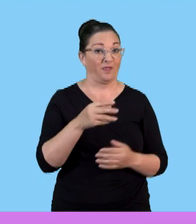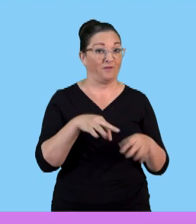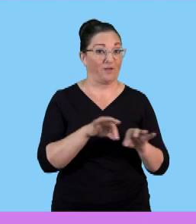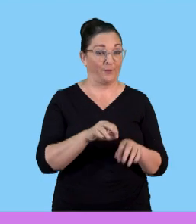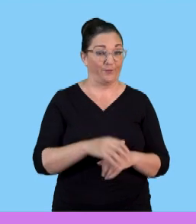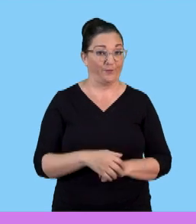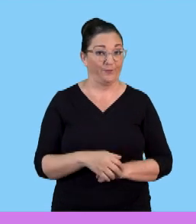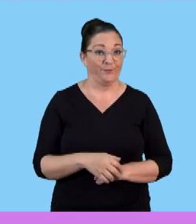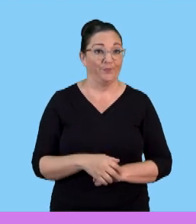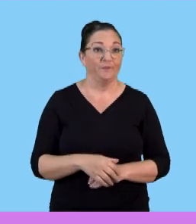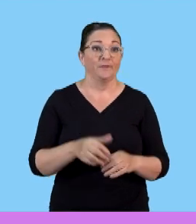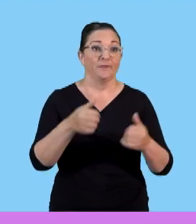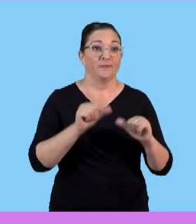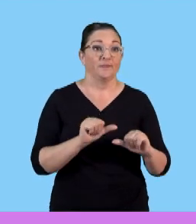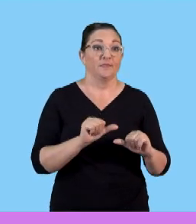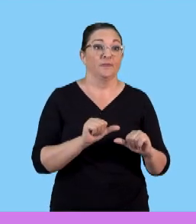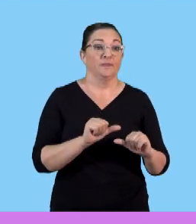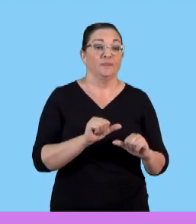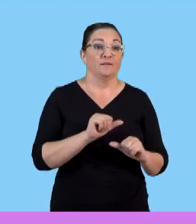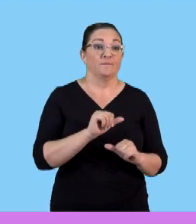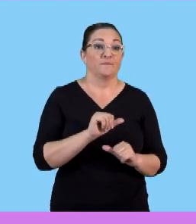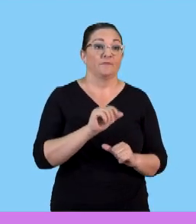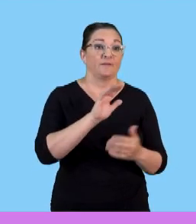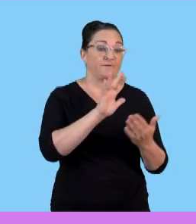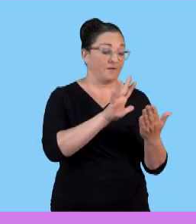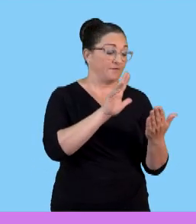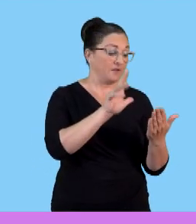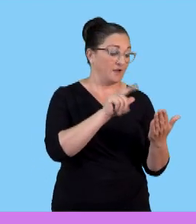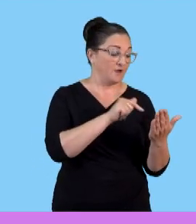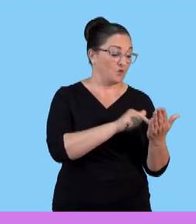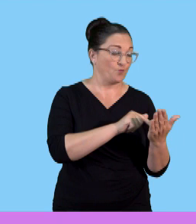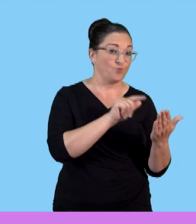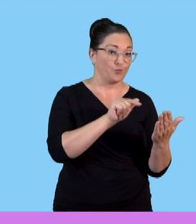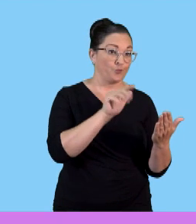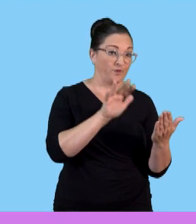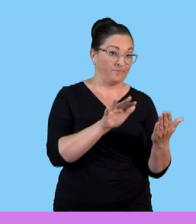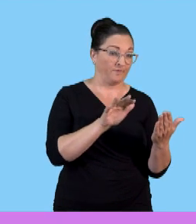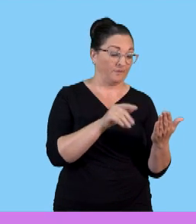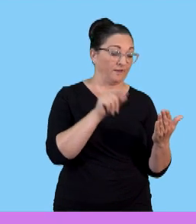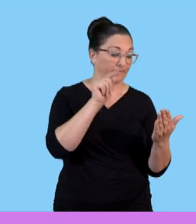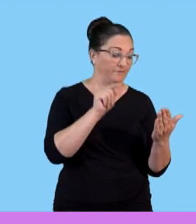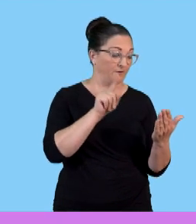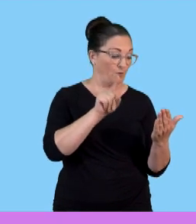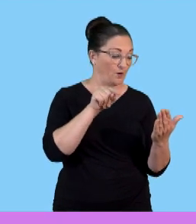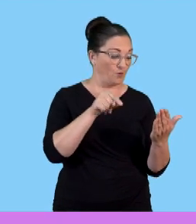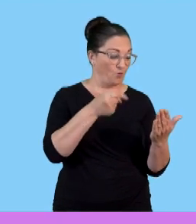I square that value. So let's type that in, 58.5 divided by